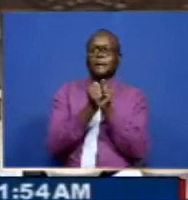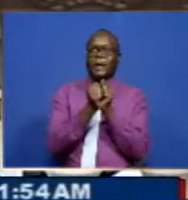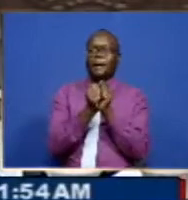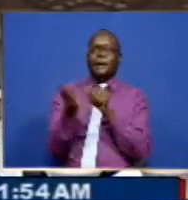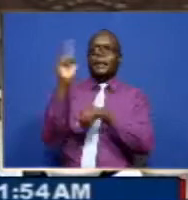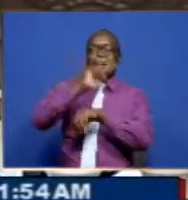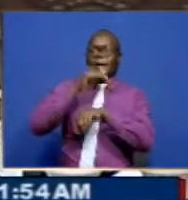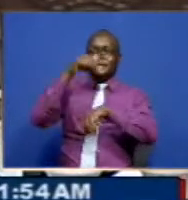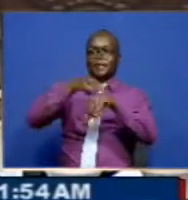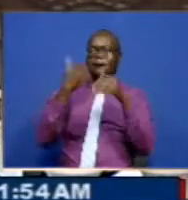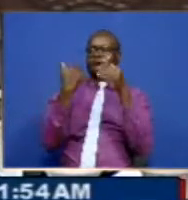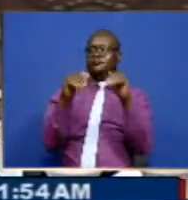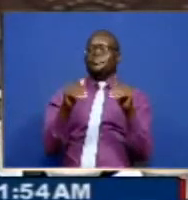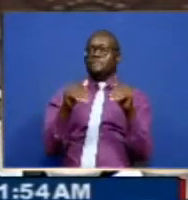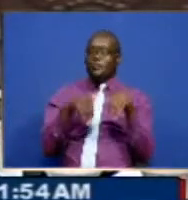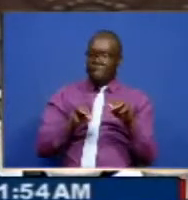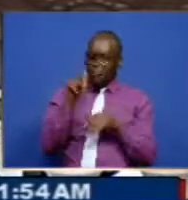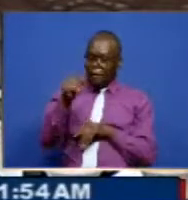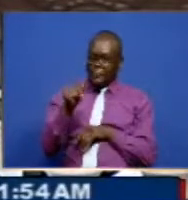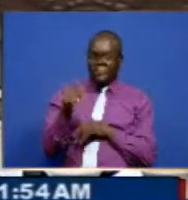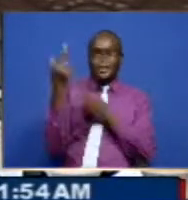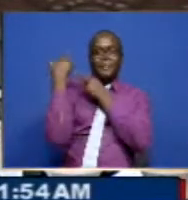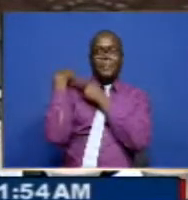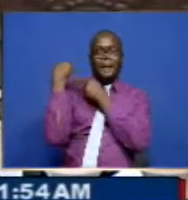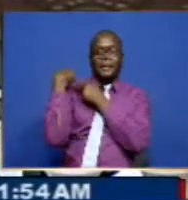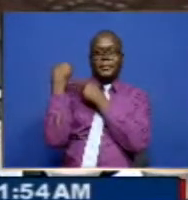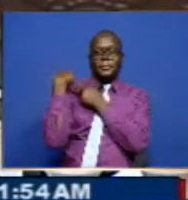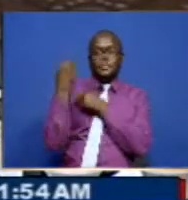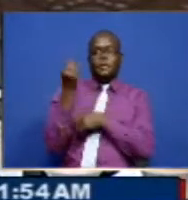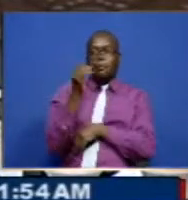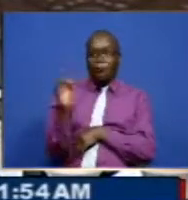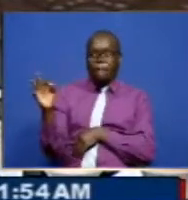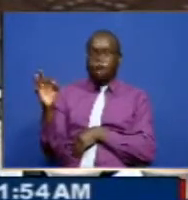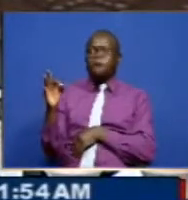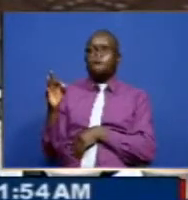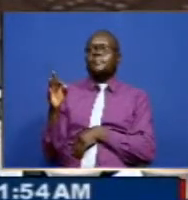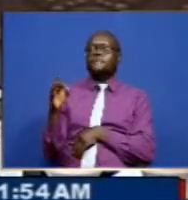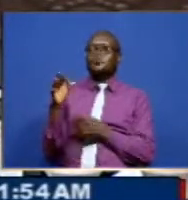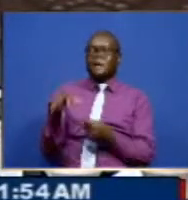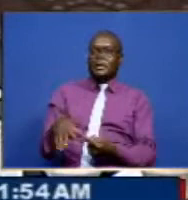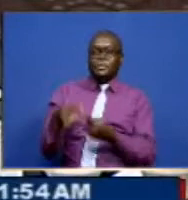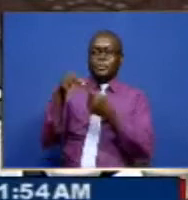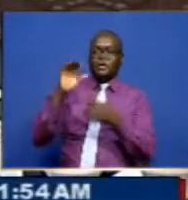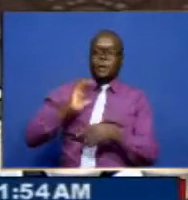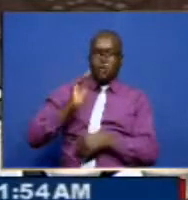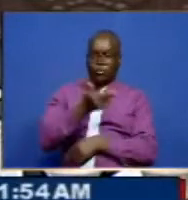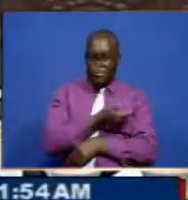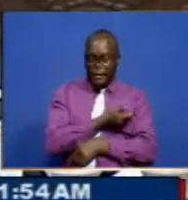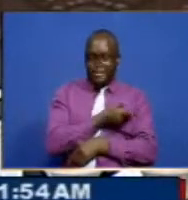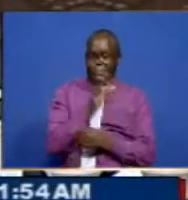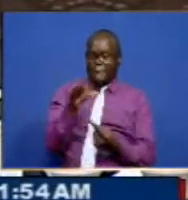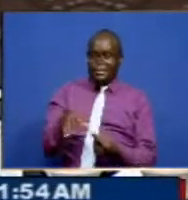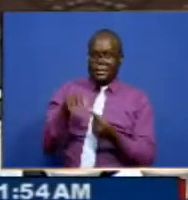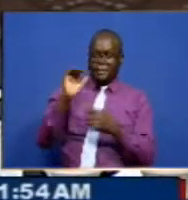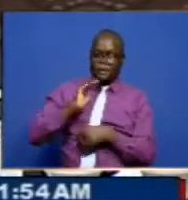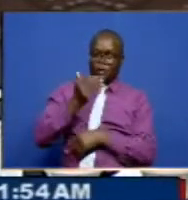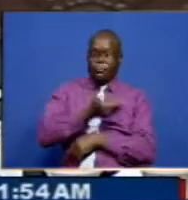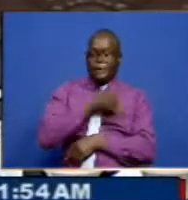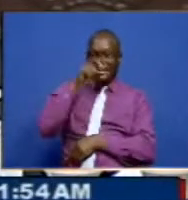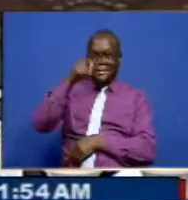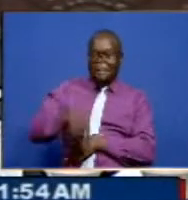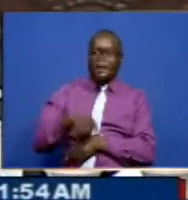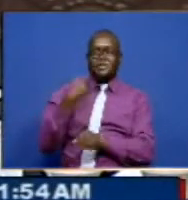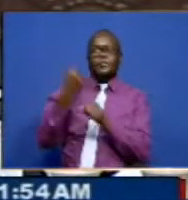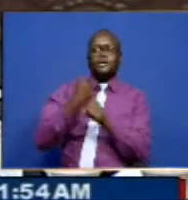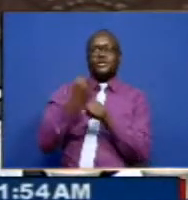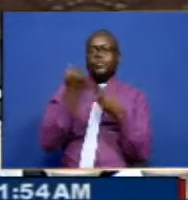timelines attached to the discharge of the mandate of the special committee. The special committee shall, in conduct